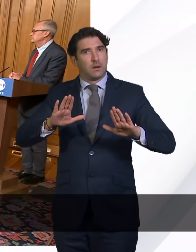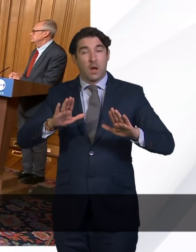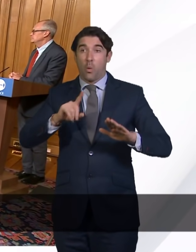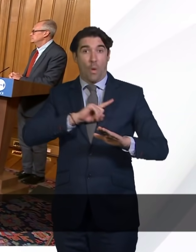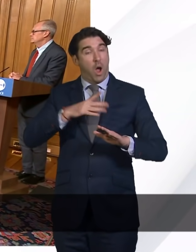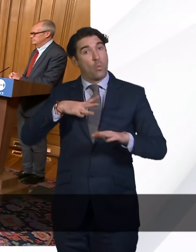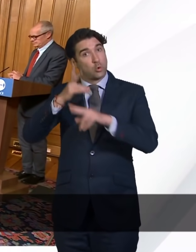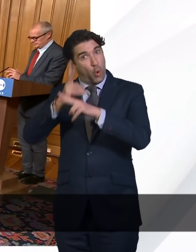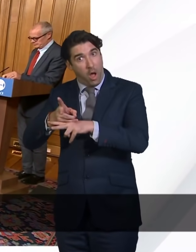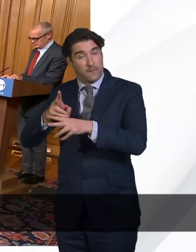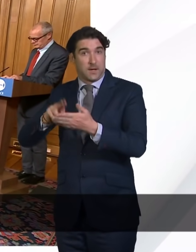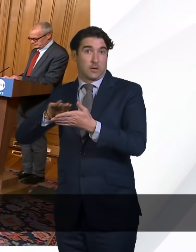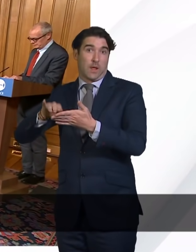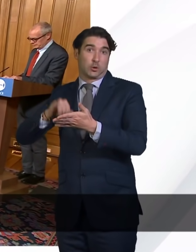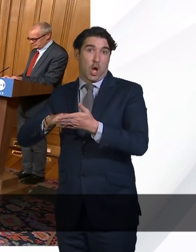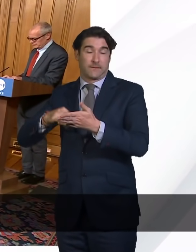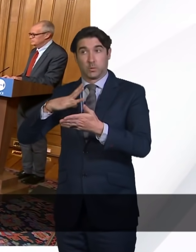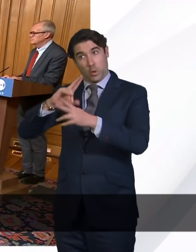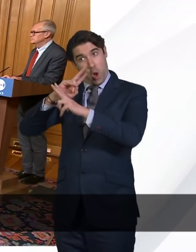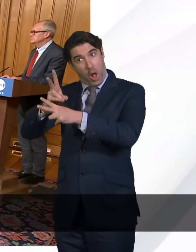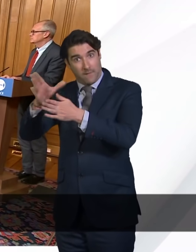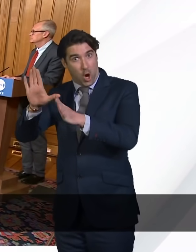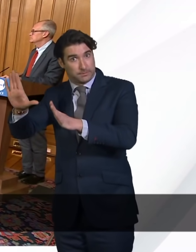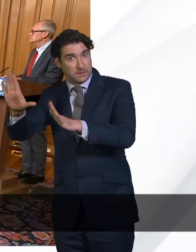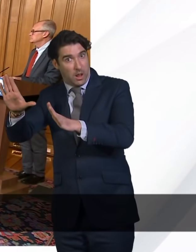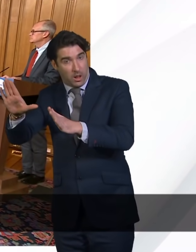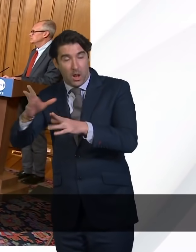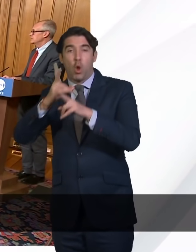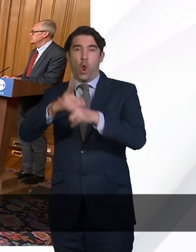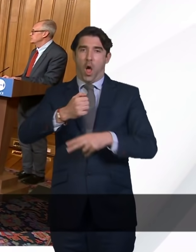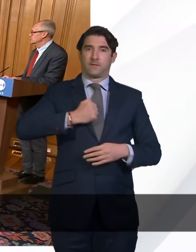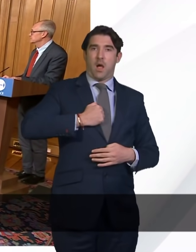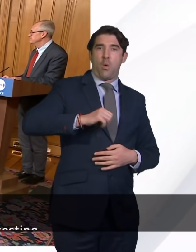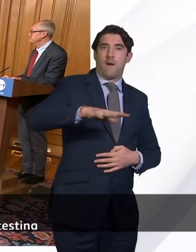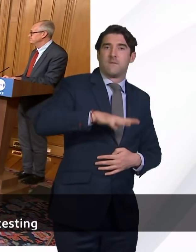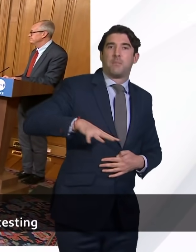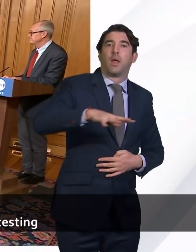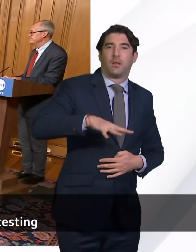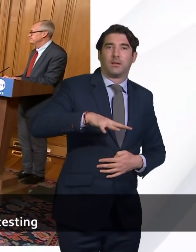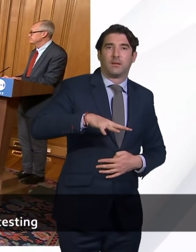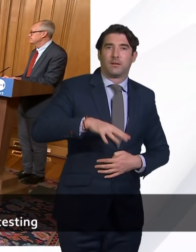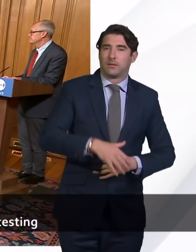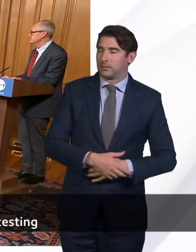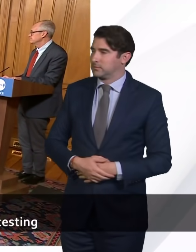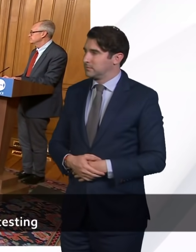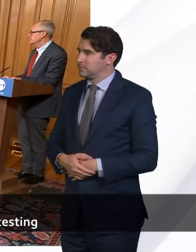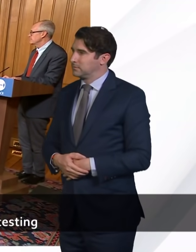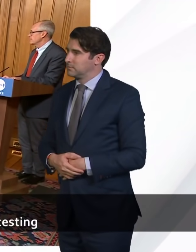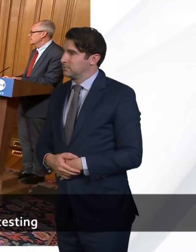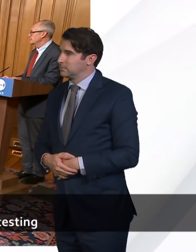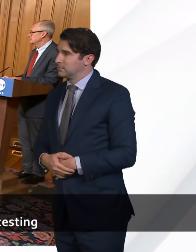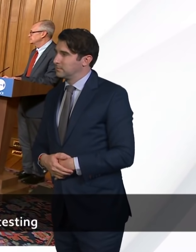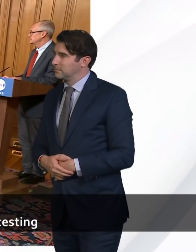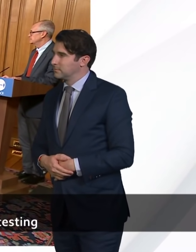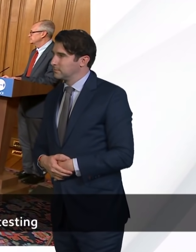remarkably consistent, and is a strong tribute, as always, to the remarkable altruism of the British people. Yeah, it's difficult. Sorry, just listening to this, I